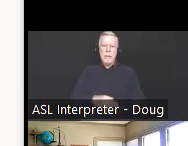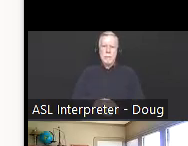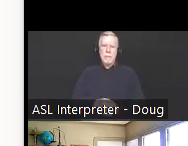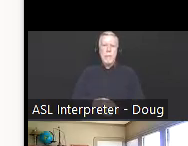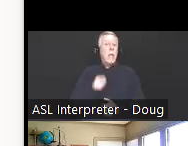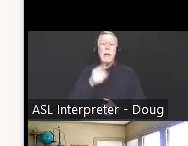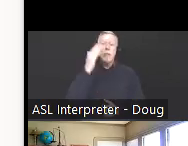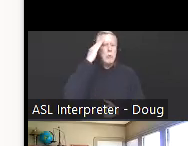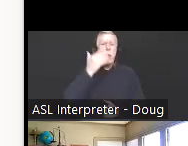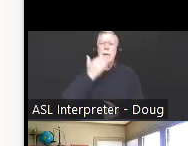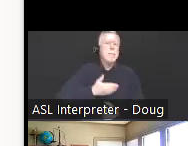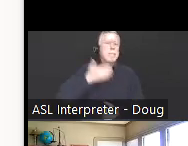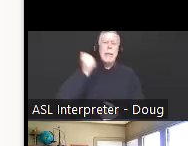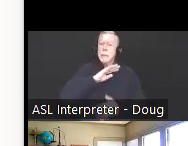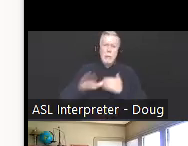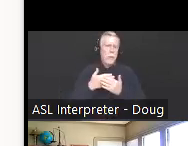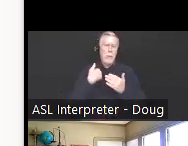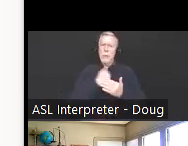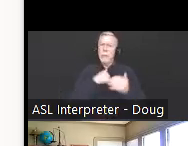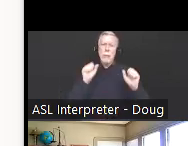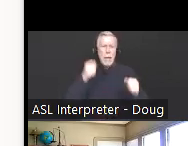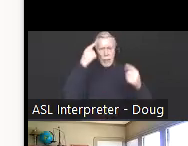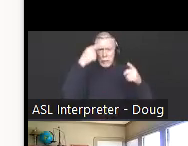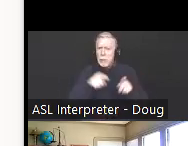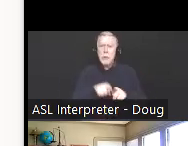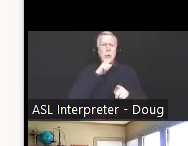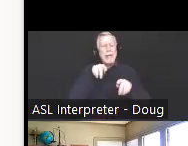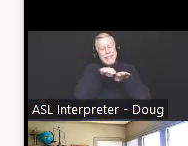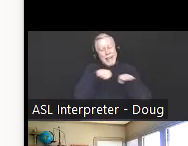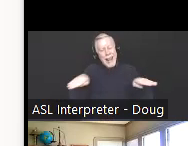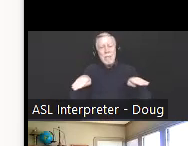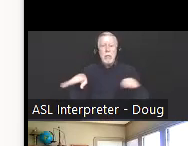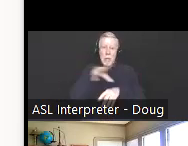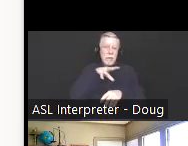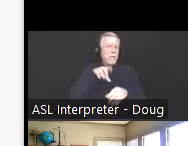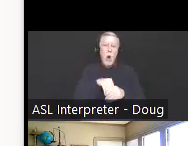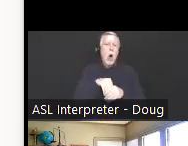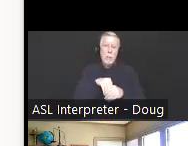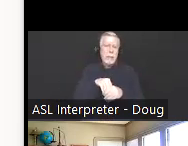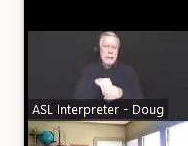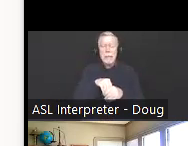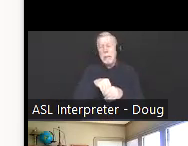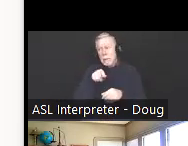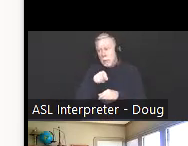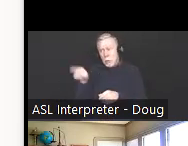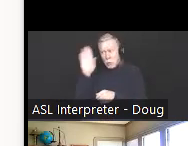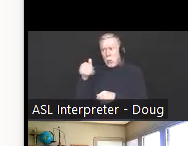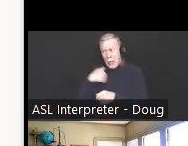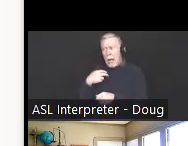going to be able, all we can agree to is a level of involvement, that they'll have voice,